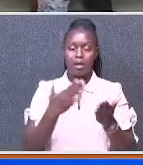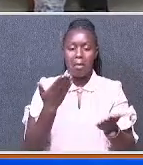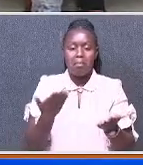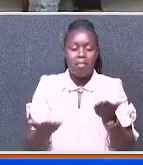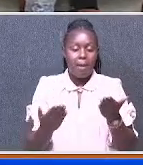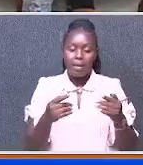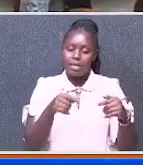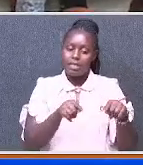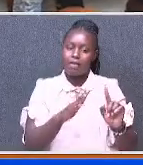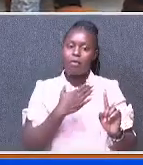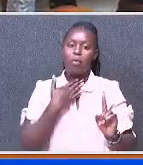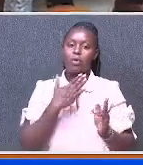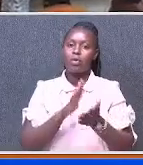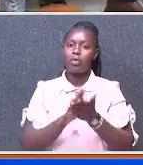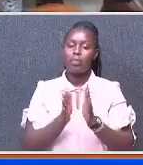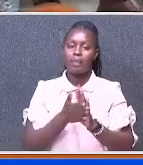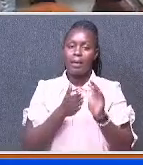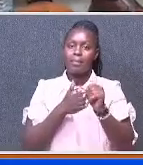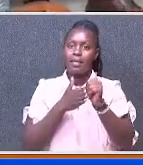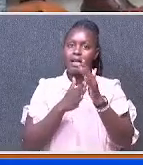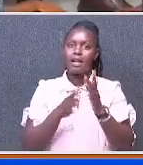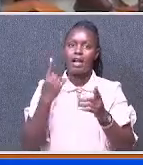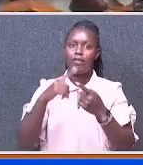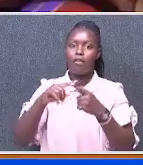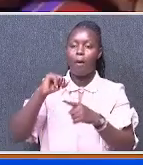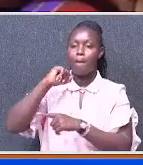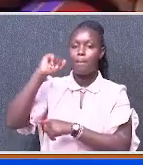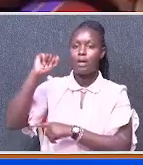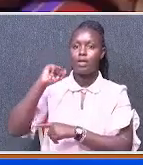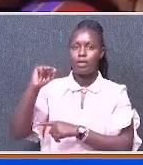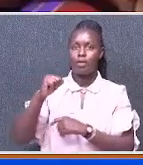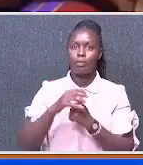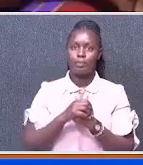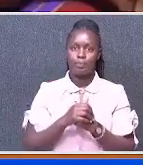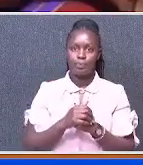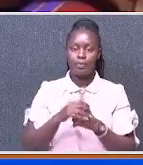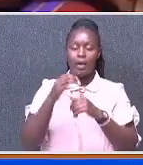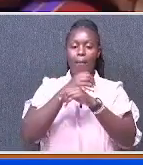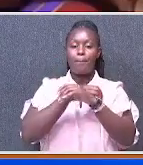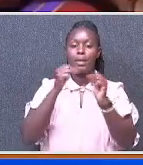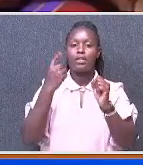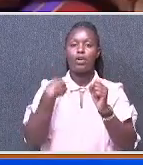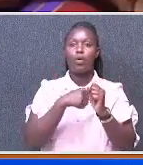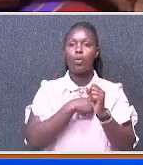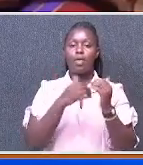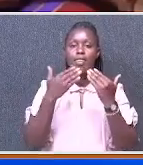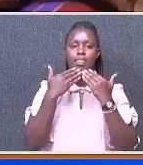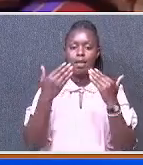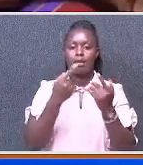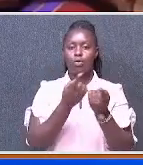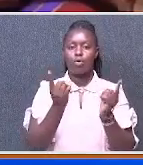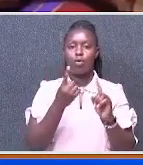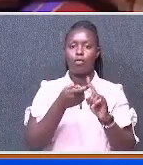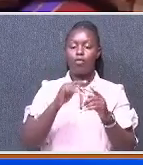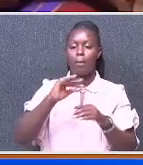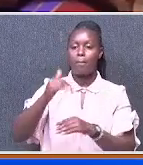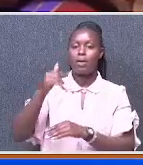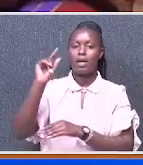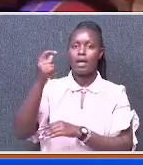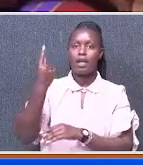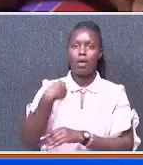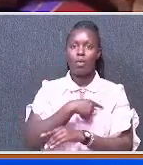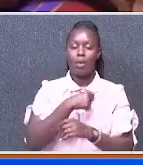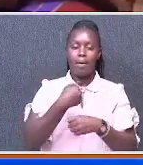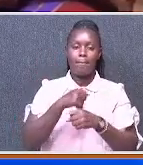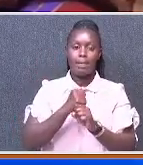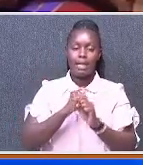himself as a kingpin in the region's political landscape. Rais wetu tunakushukuru hapa katika Mount Kenya. We made a conscious